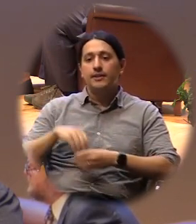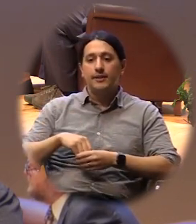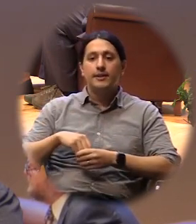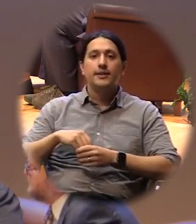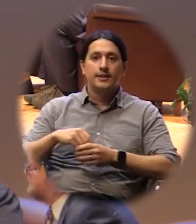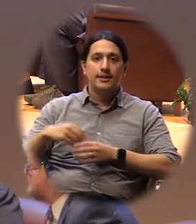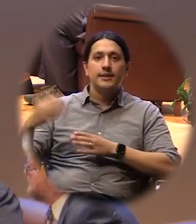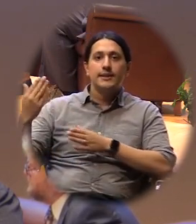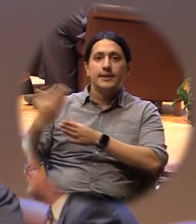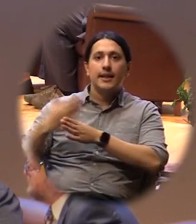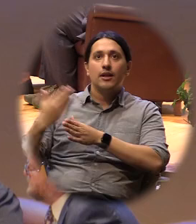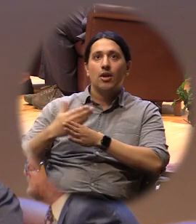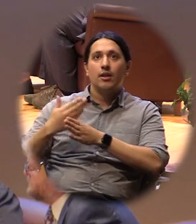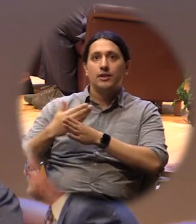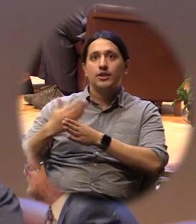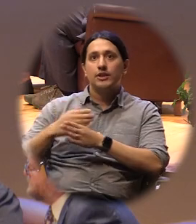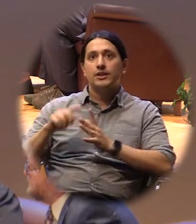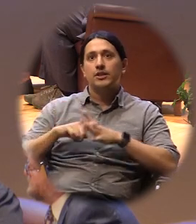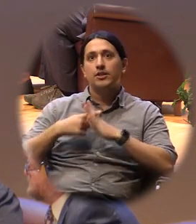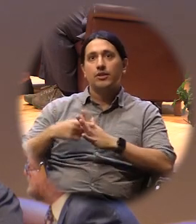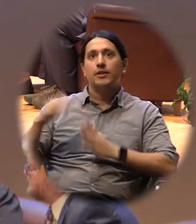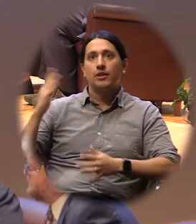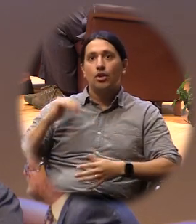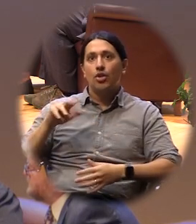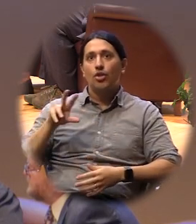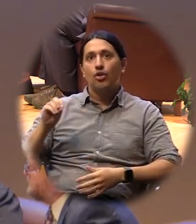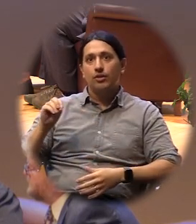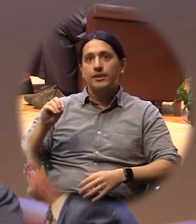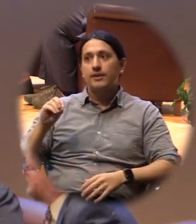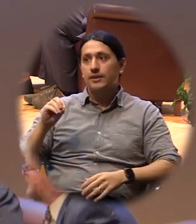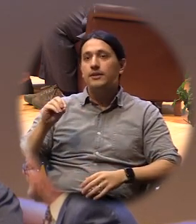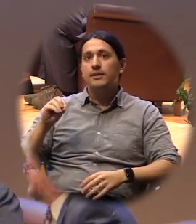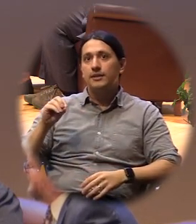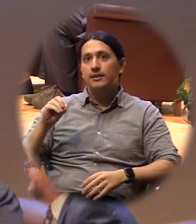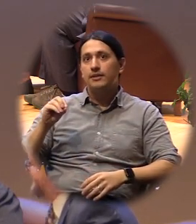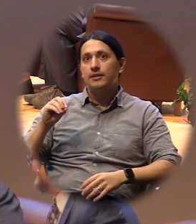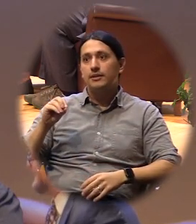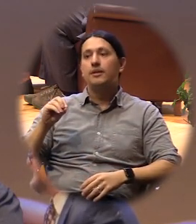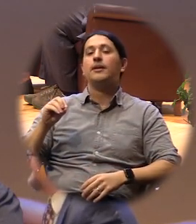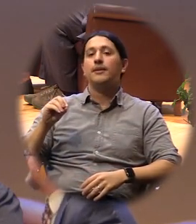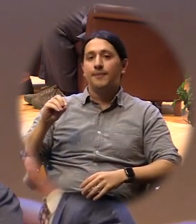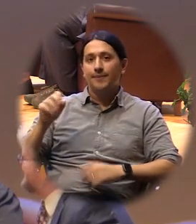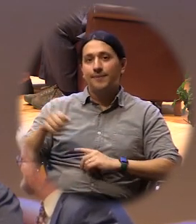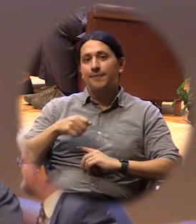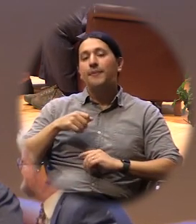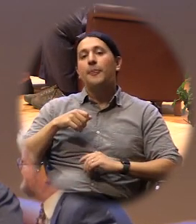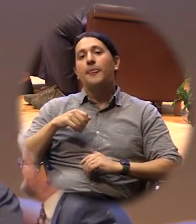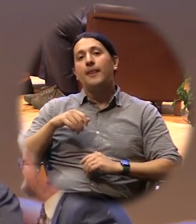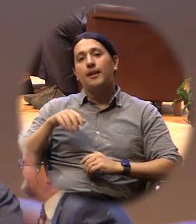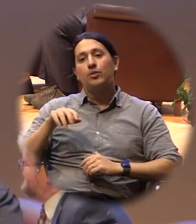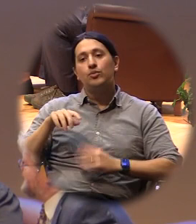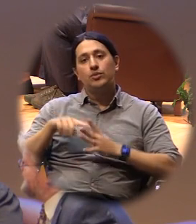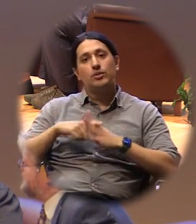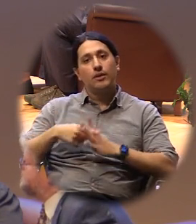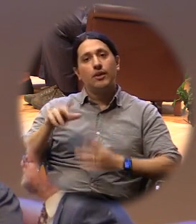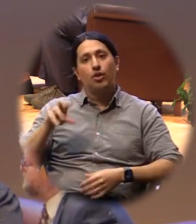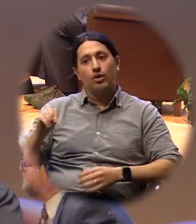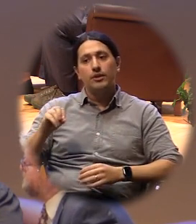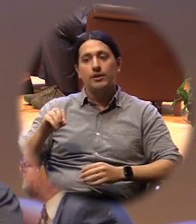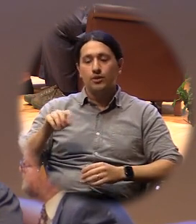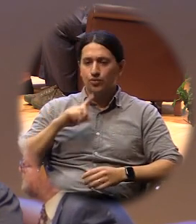it's it starting in the 30s it was explicitly sorry starting in the 30s it was explicitly